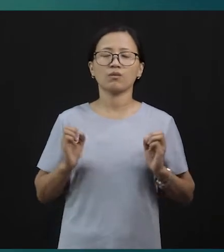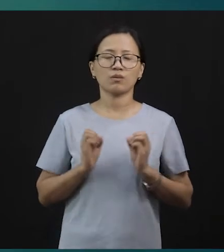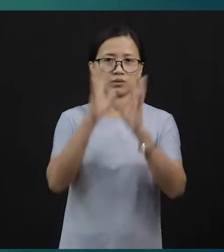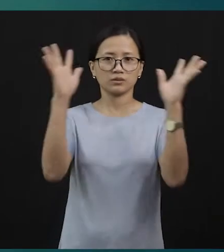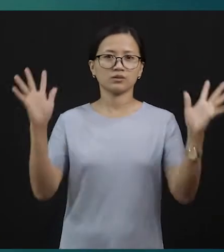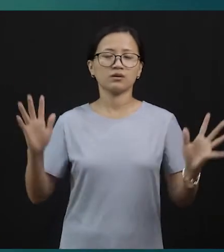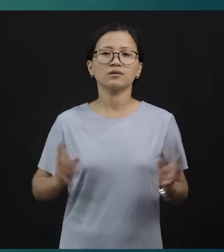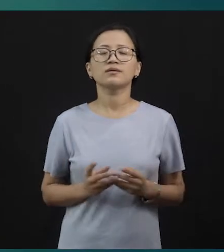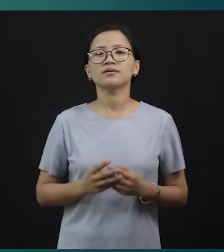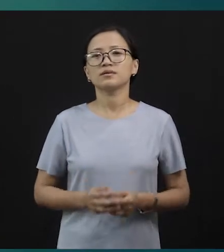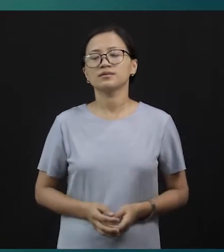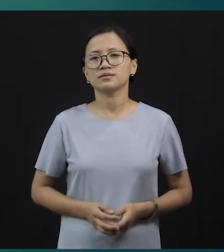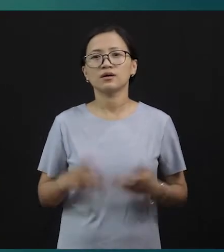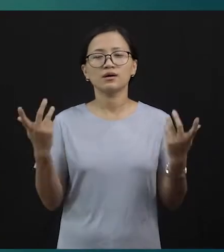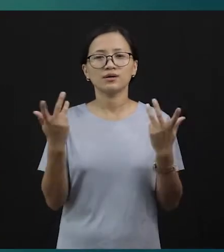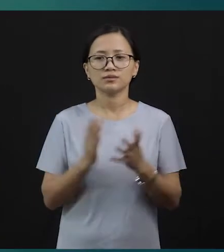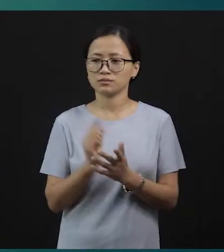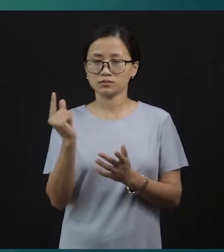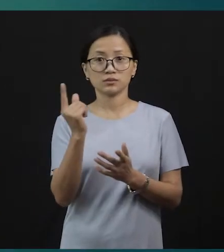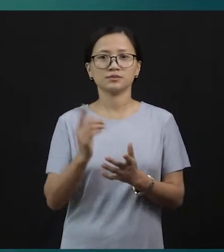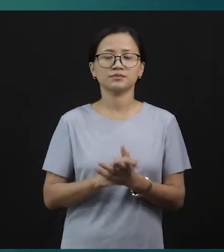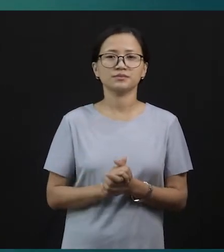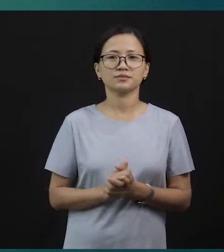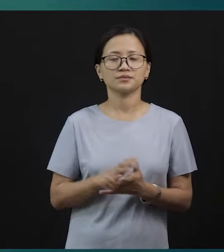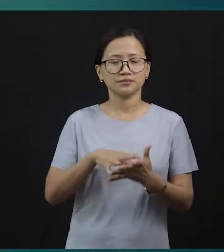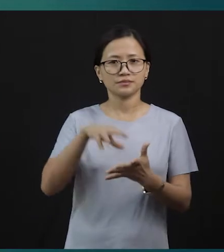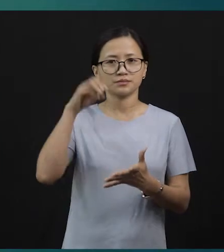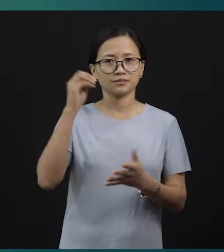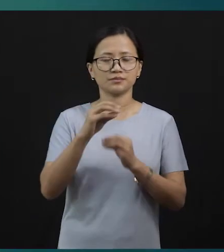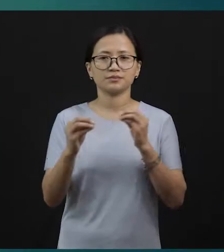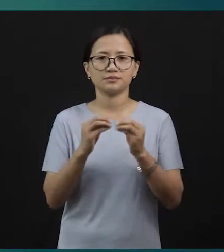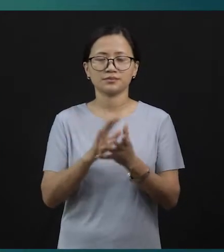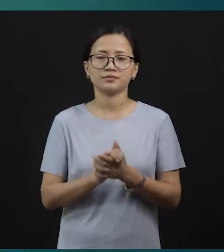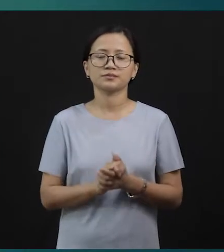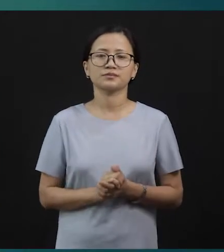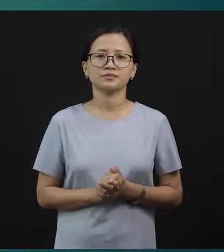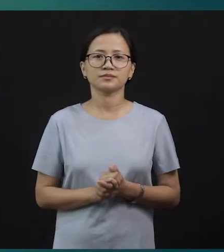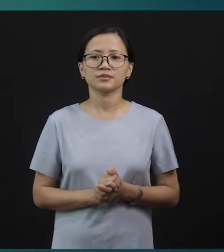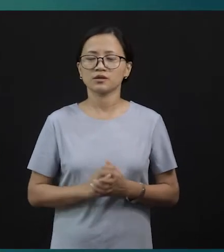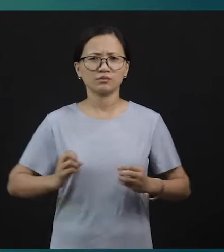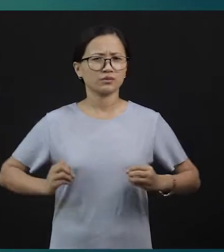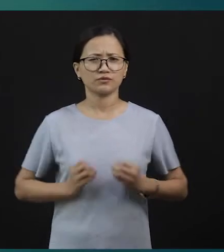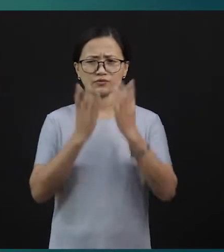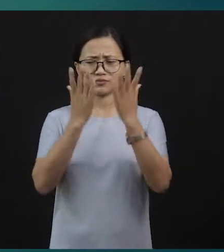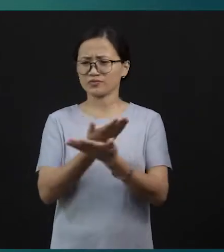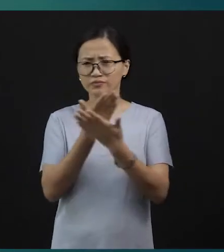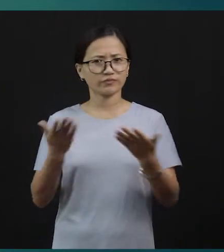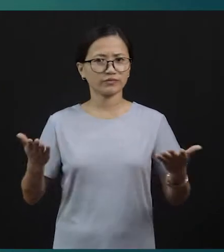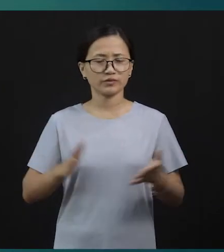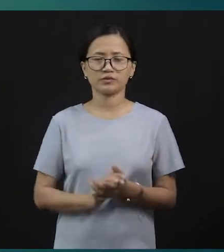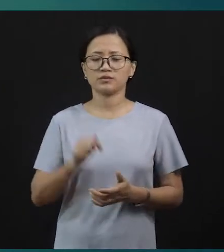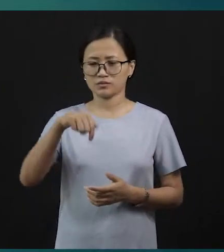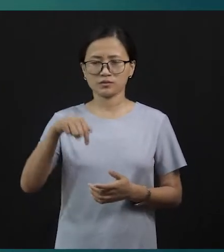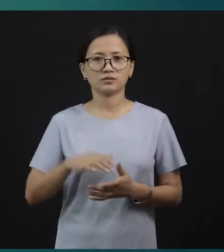post box was into use? Okay, we have to learn about it. It is not only about enjoying the facilities that we have